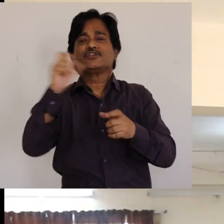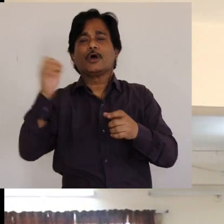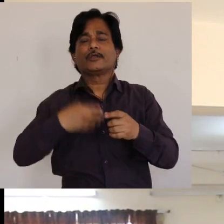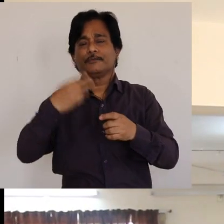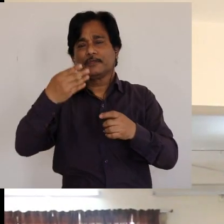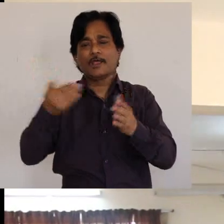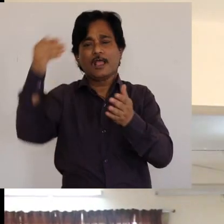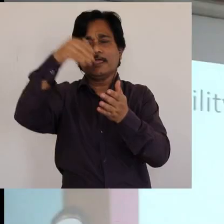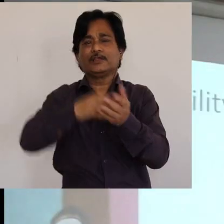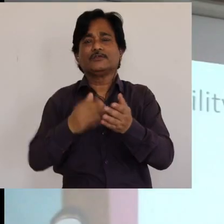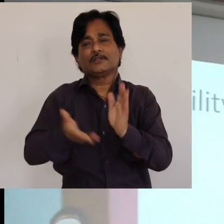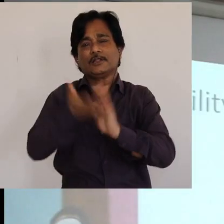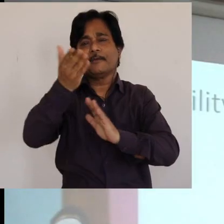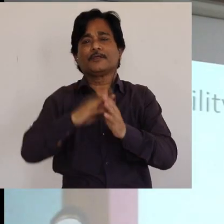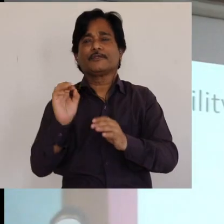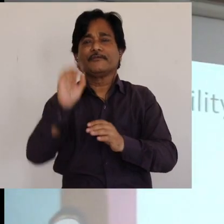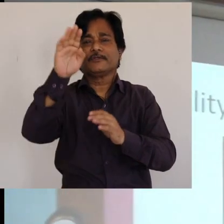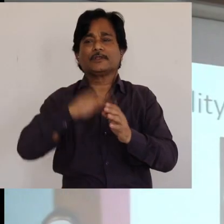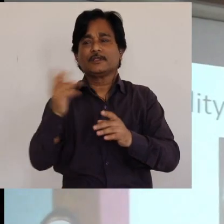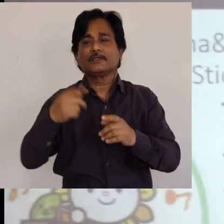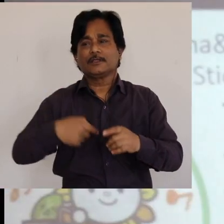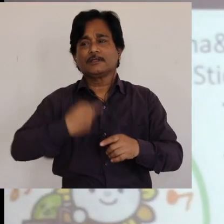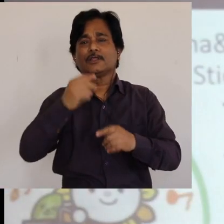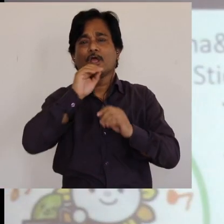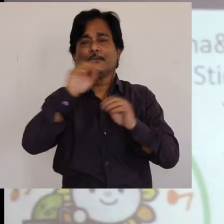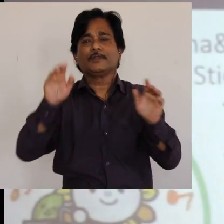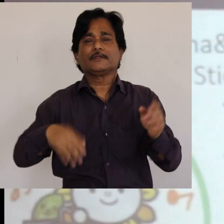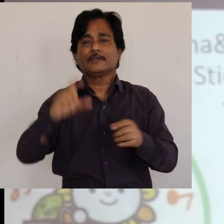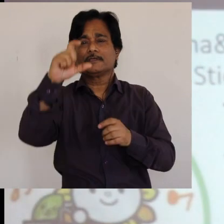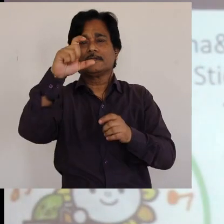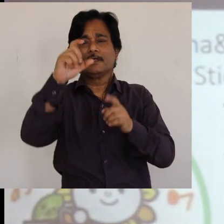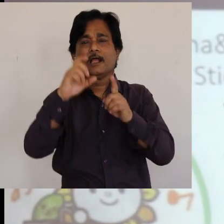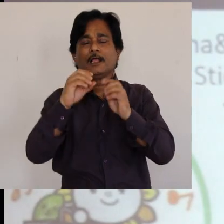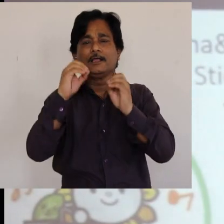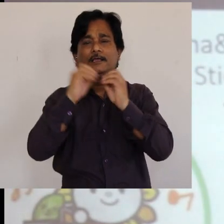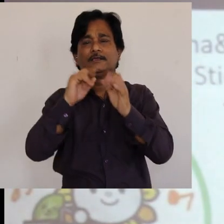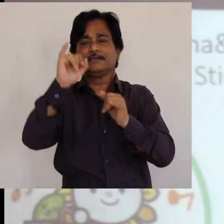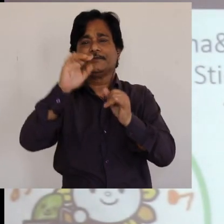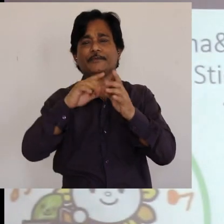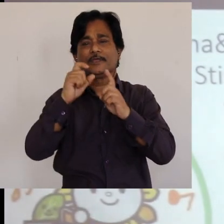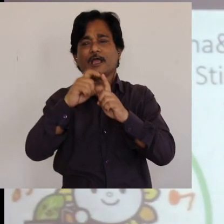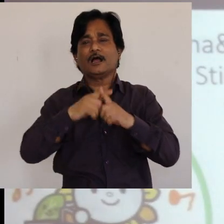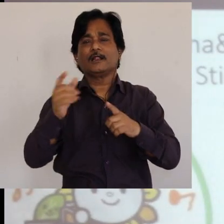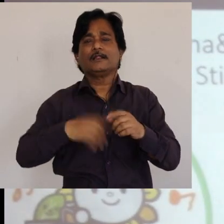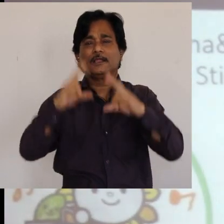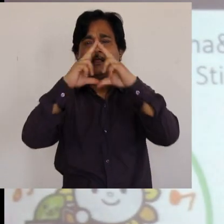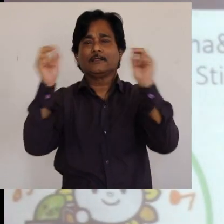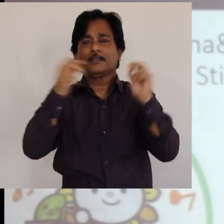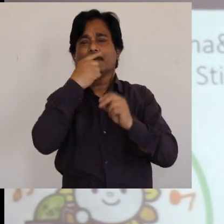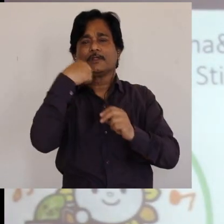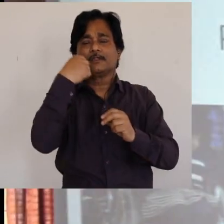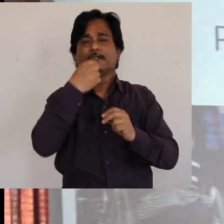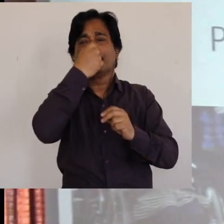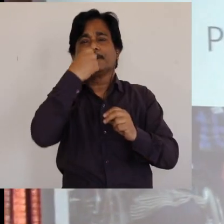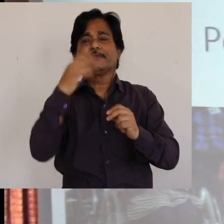inclusive development. In her presentation, she explained how CBID facilitated a Japanese woman with a disability to